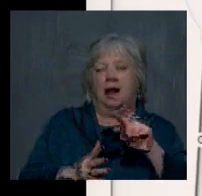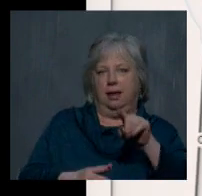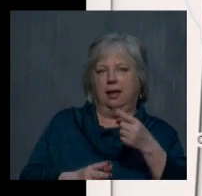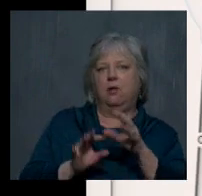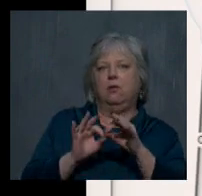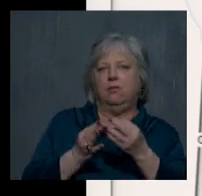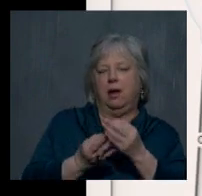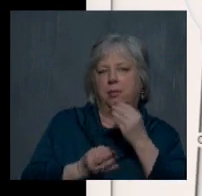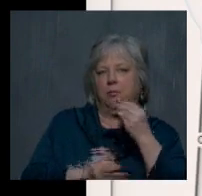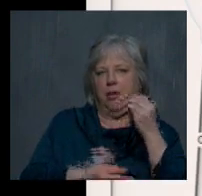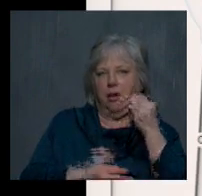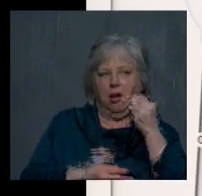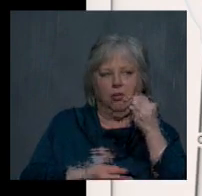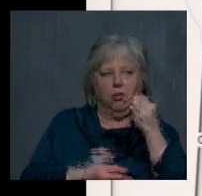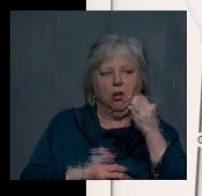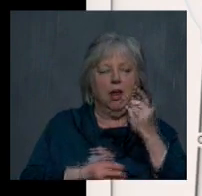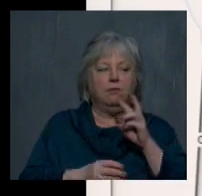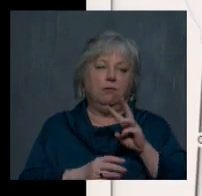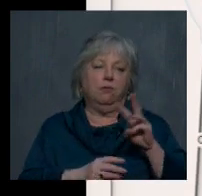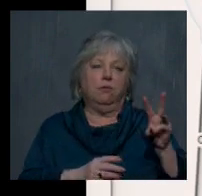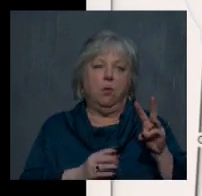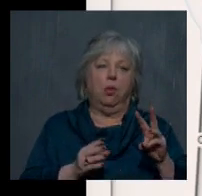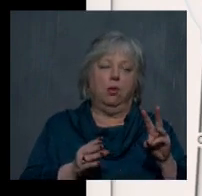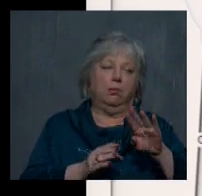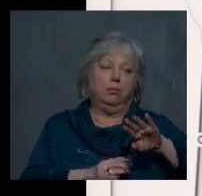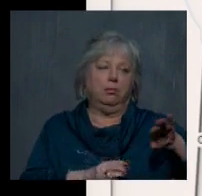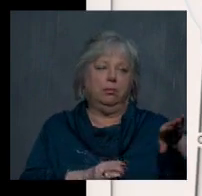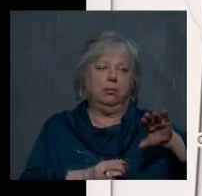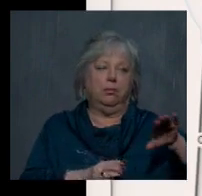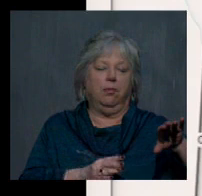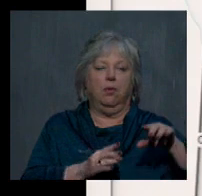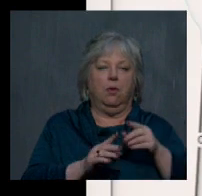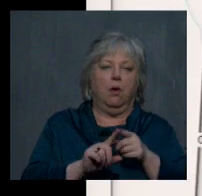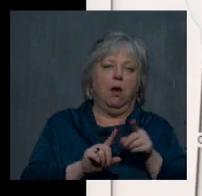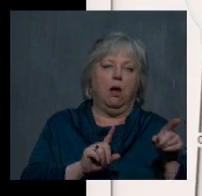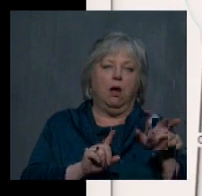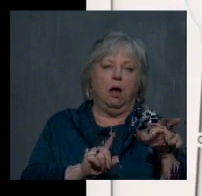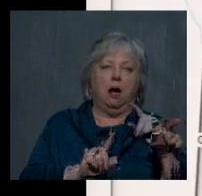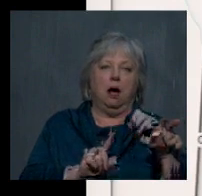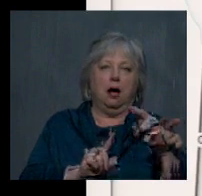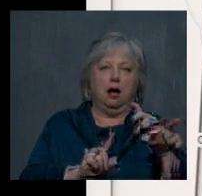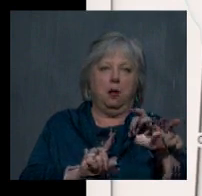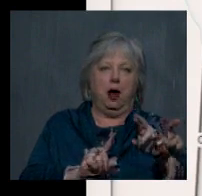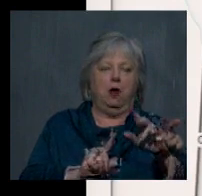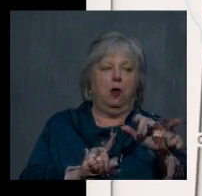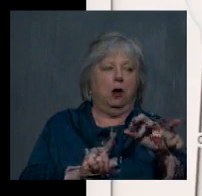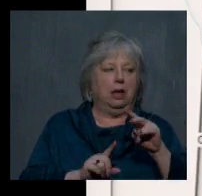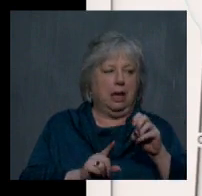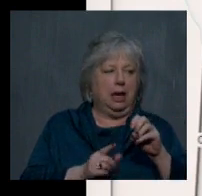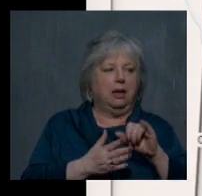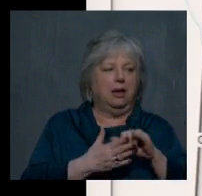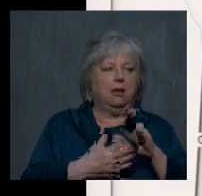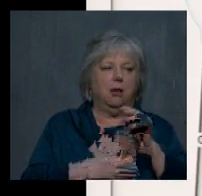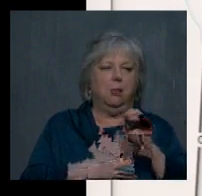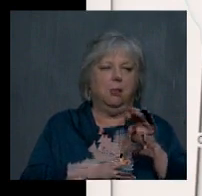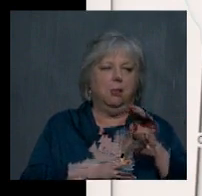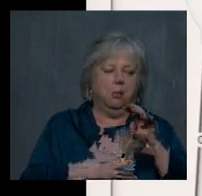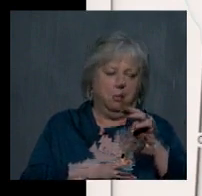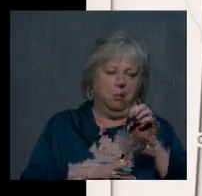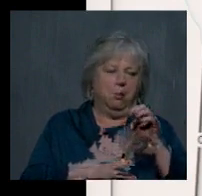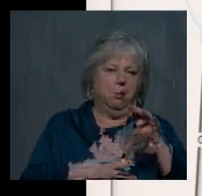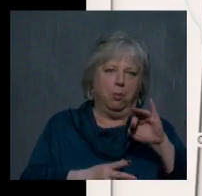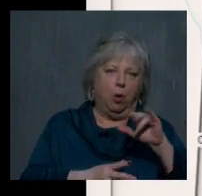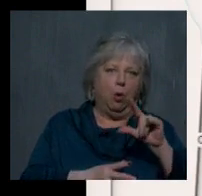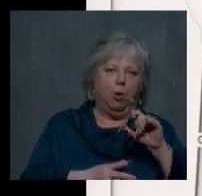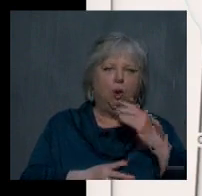family residential, and further back to the west, you see right there off of Spindler Lane, that's the home, and then also south